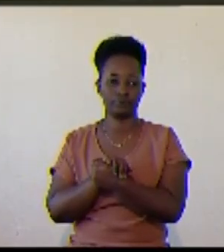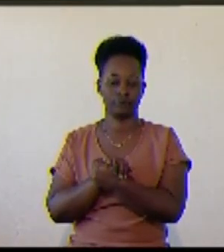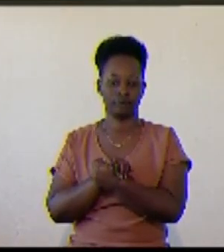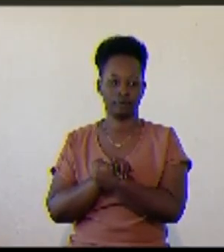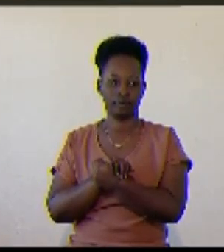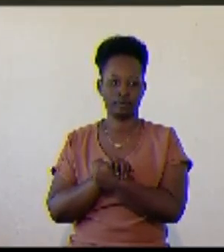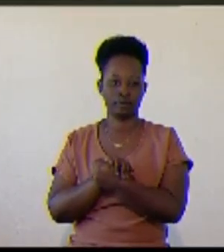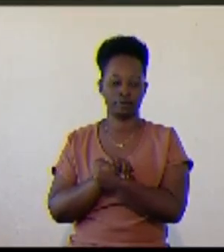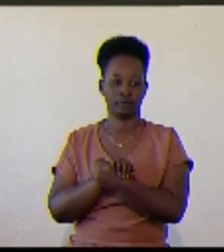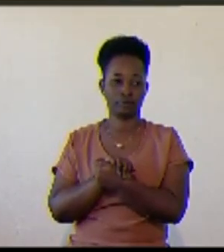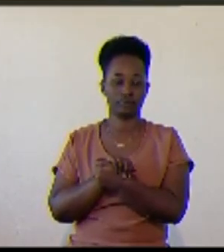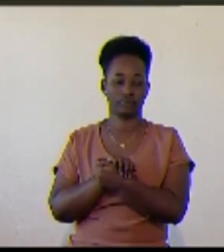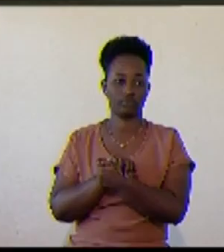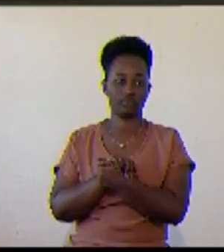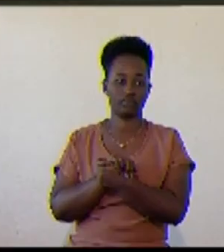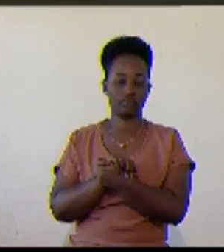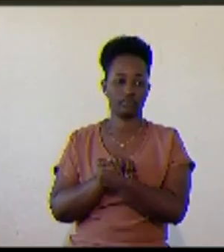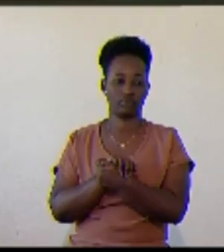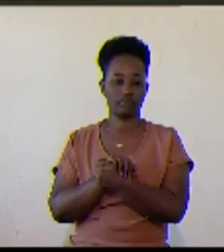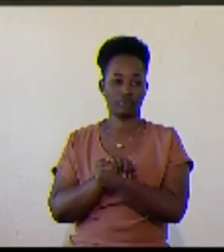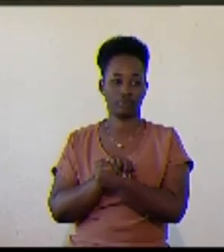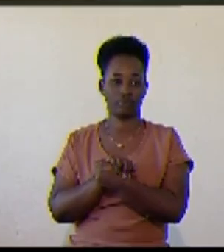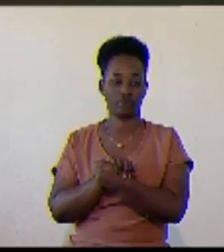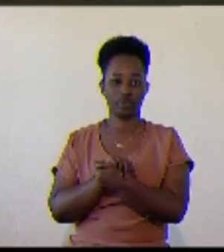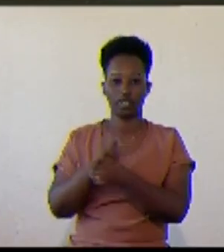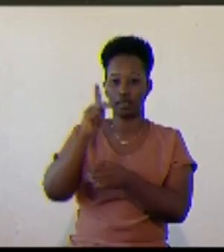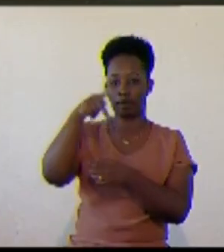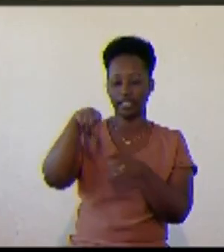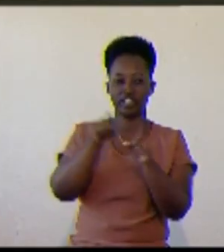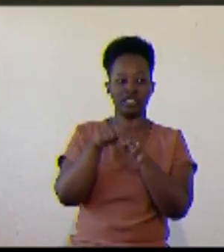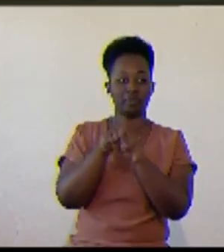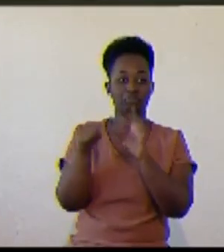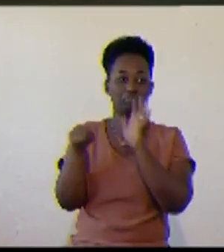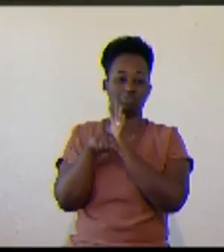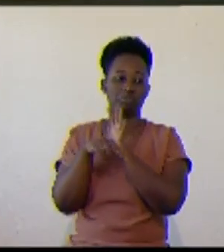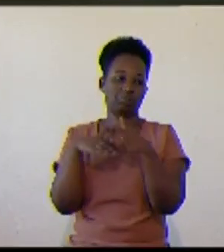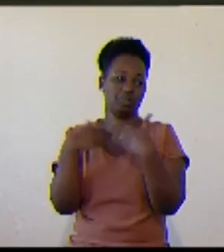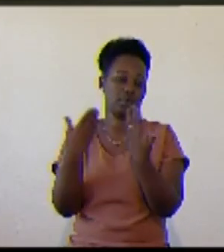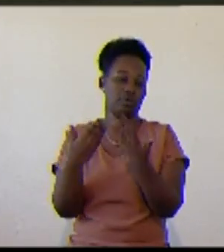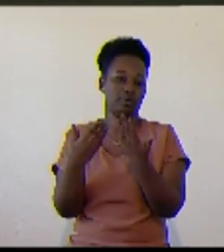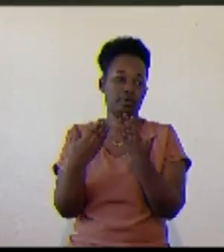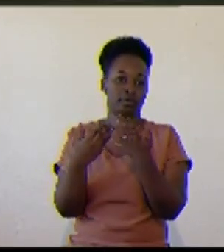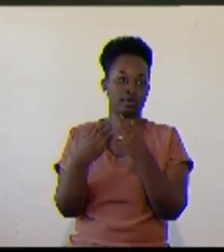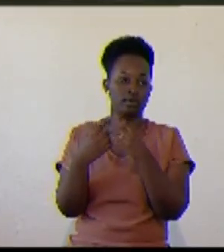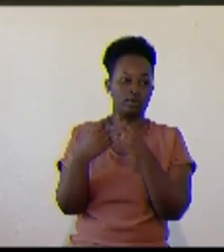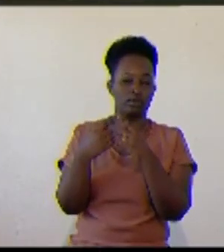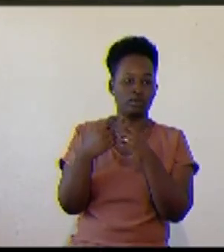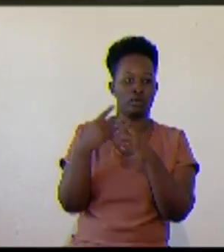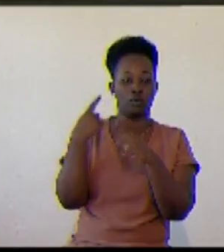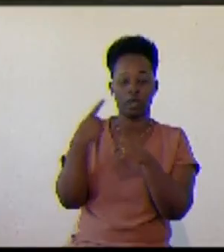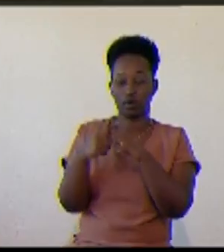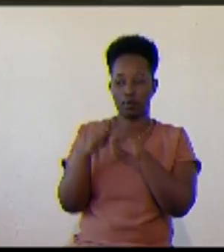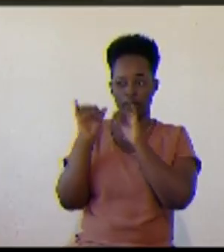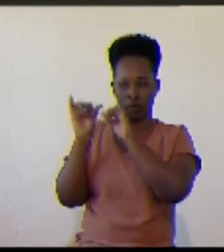have. Price, this is a matter of substituting, then times quantity that we